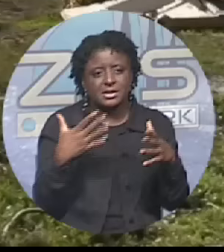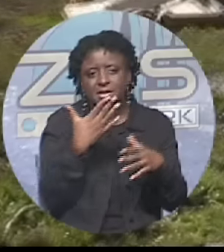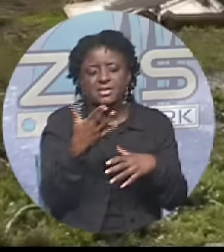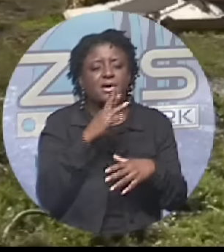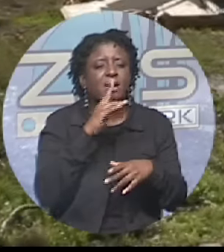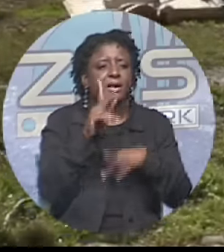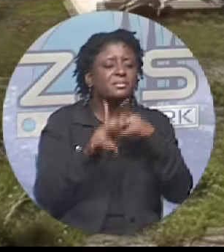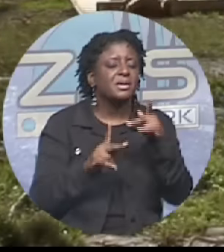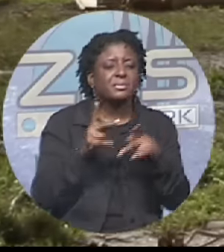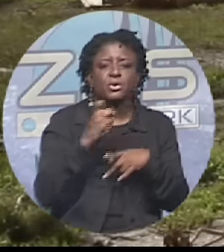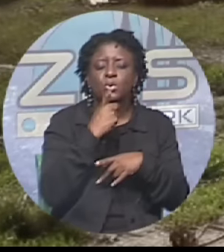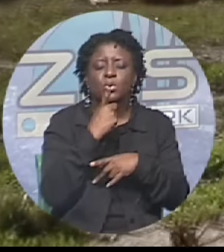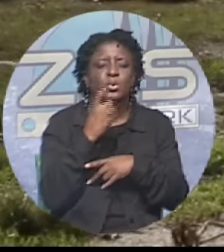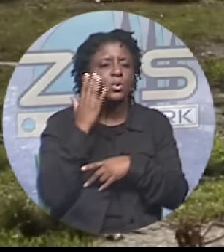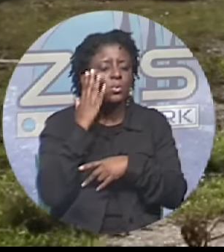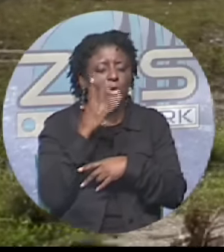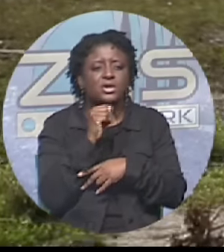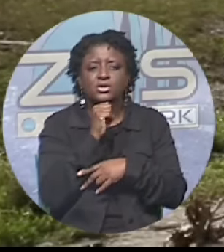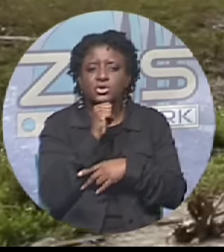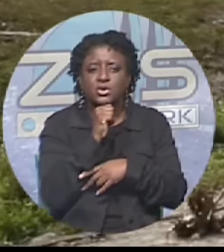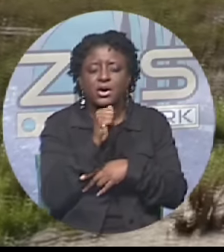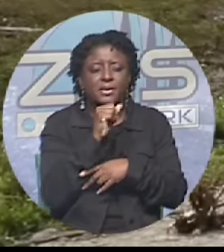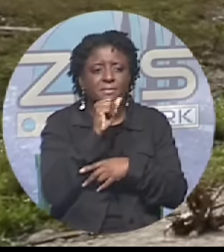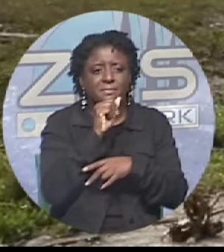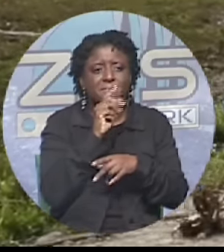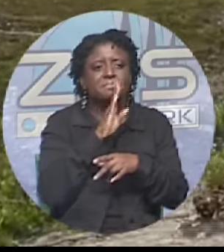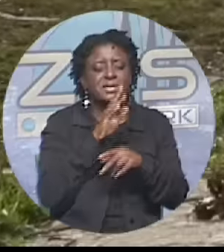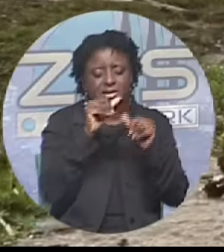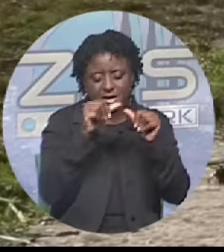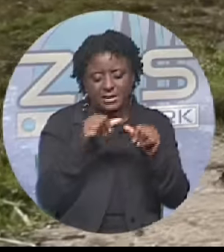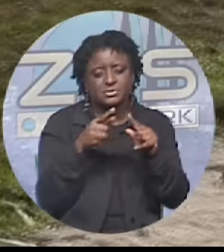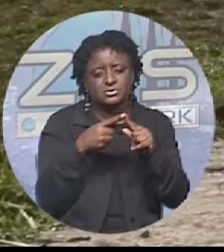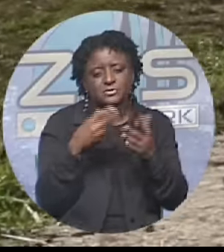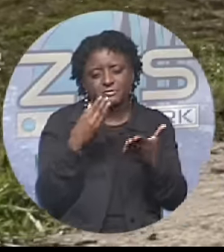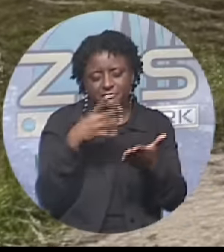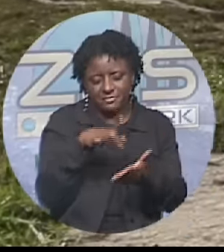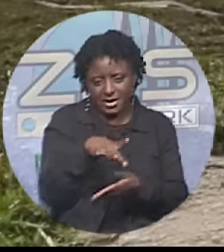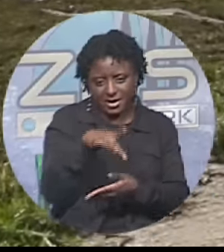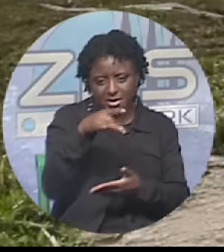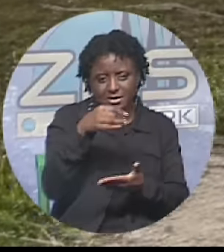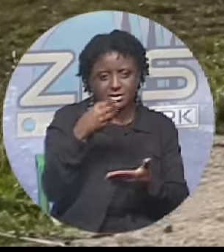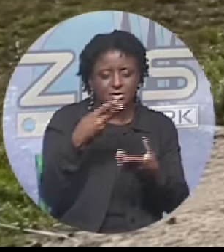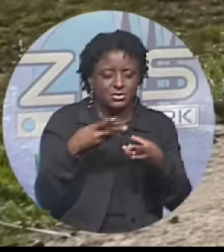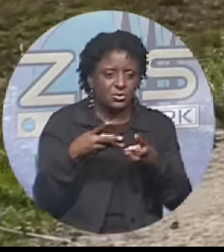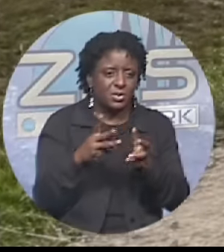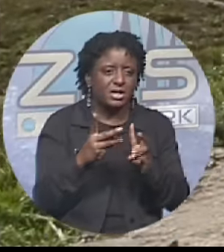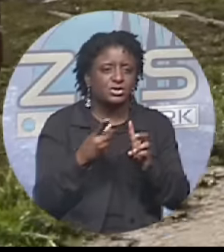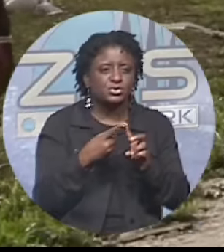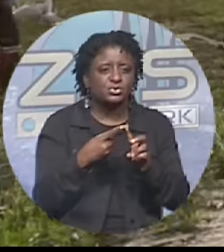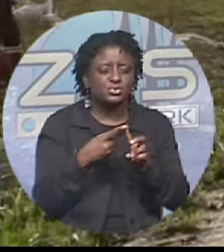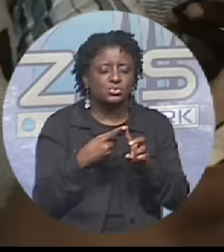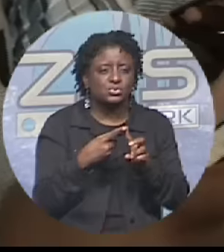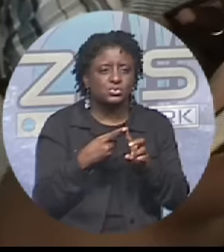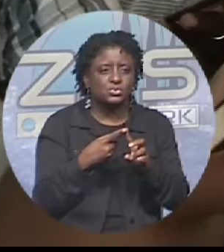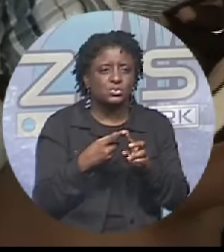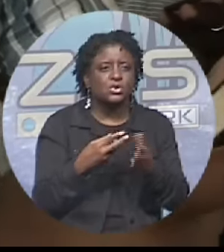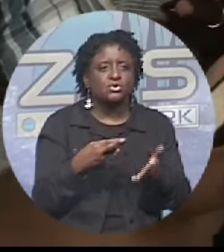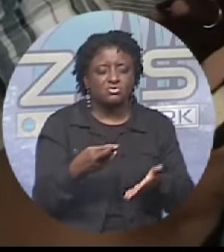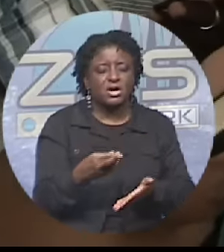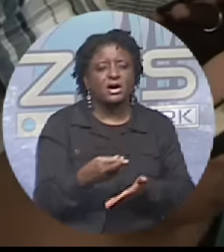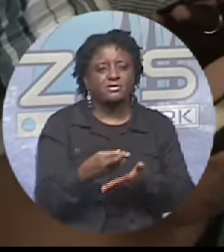will not be able to find the means to recover from this, and we're going to have to find a way to help